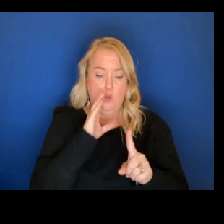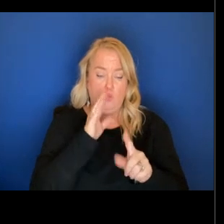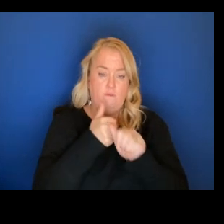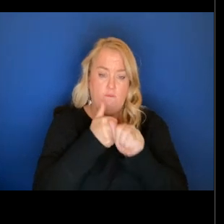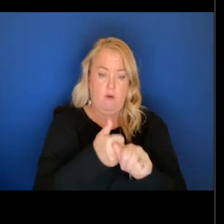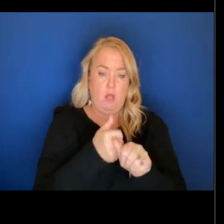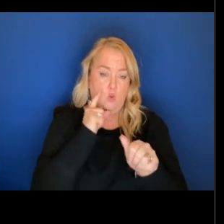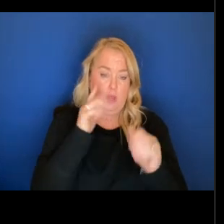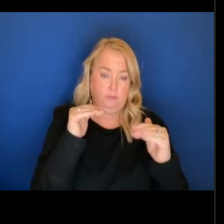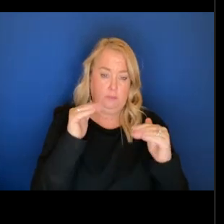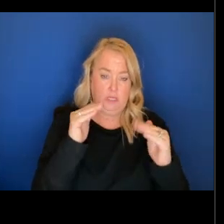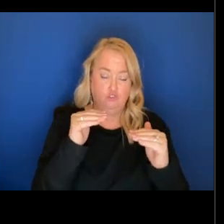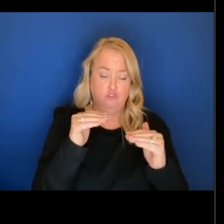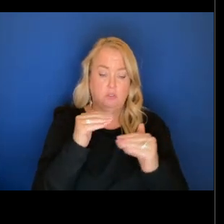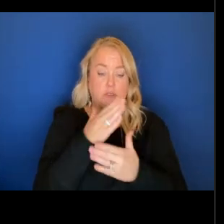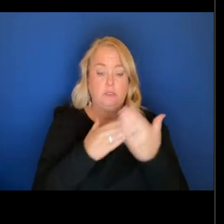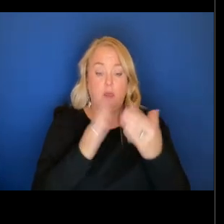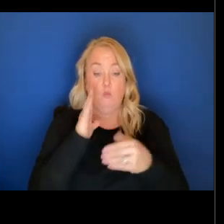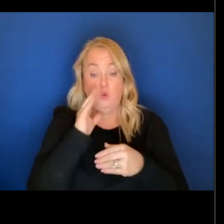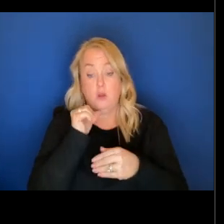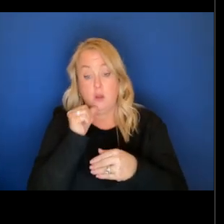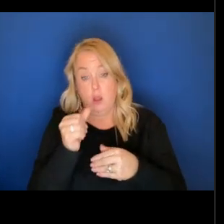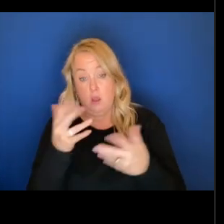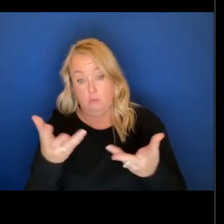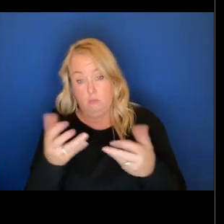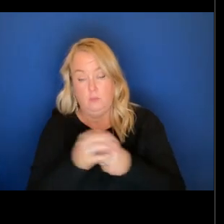expectations, and some which would not. Wow.